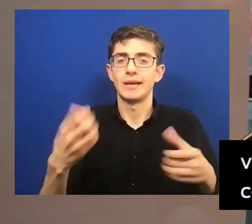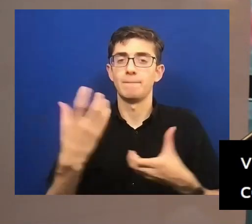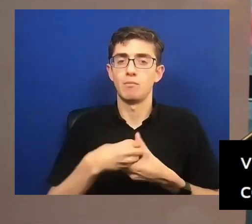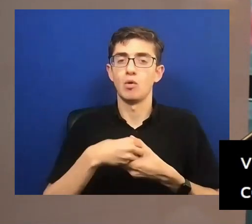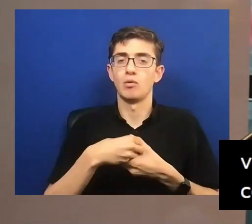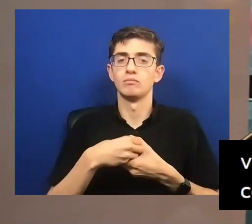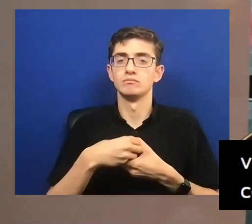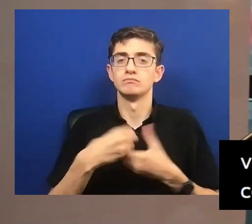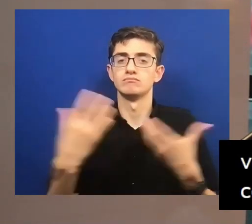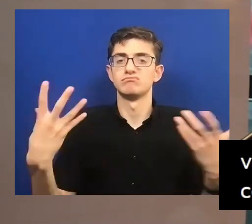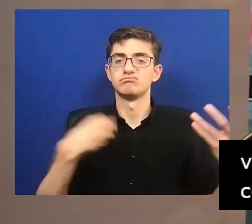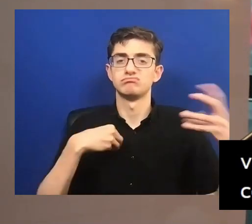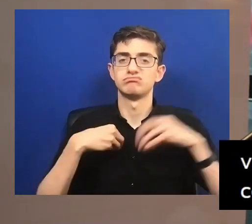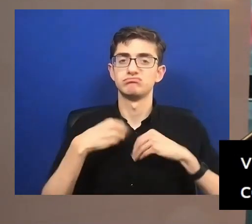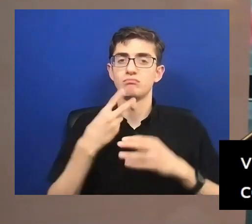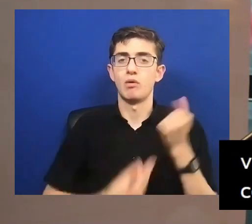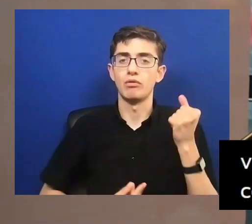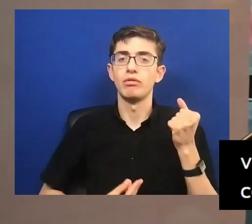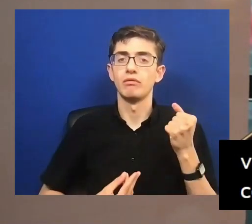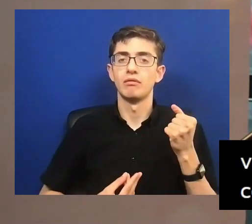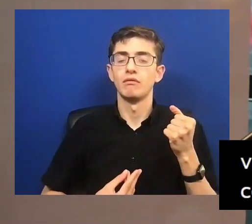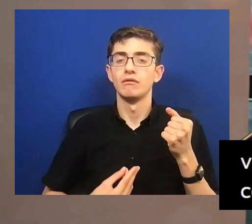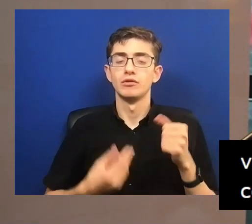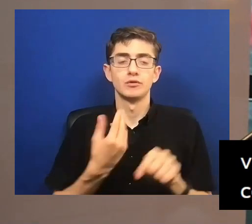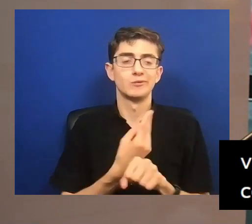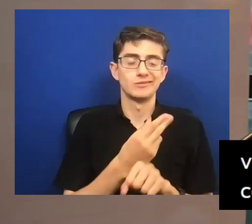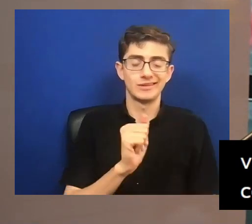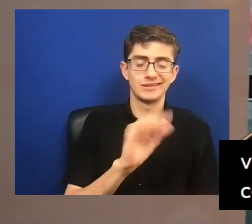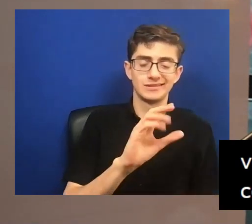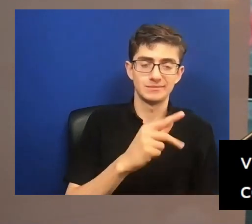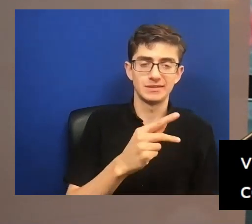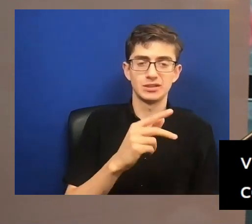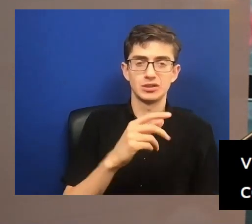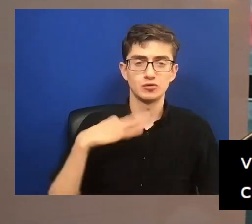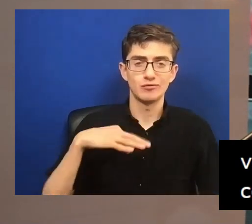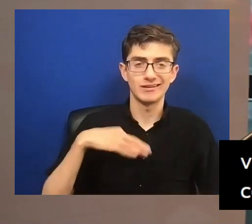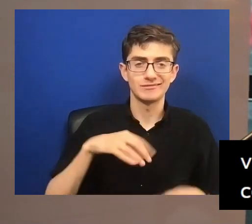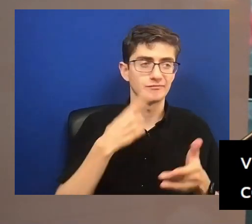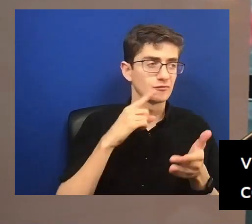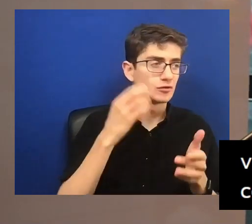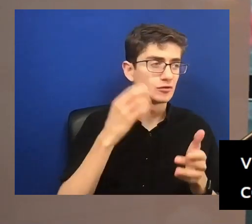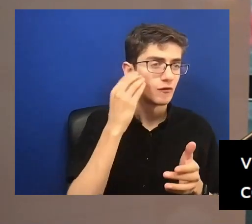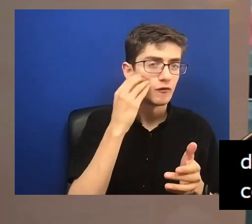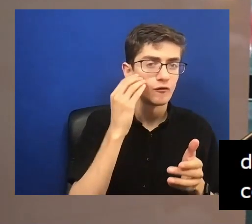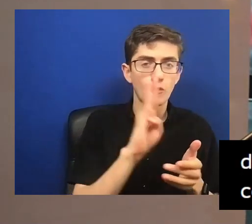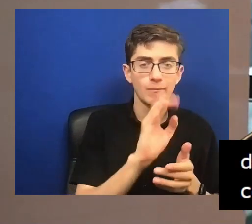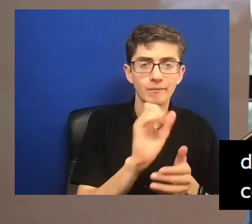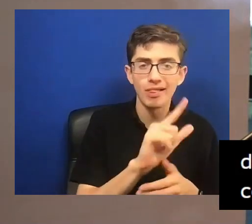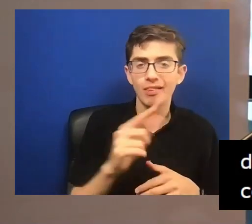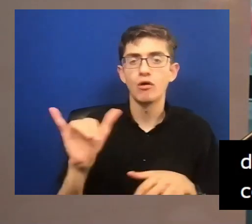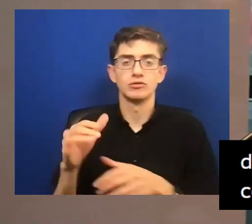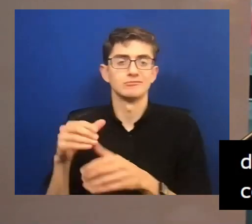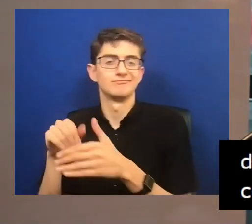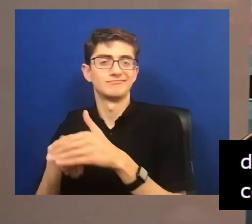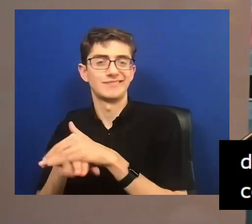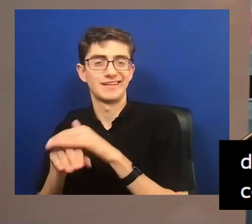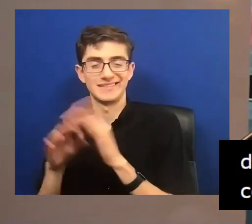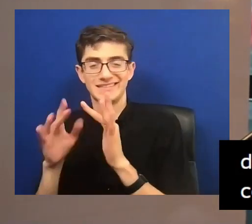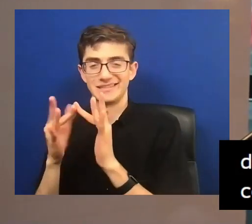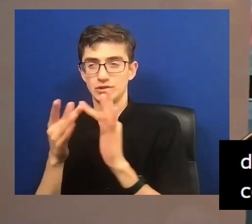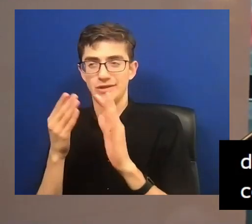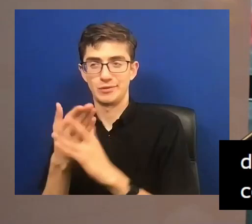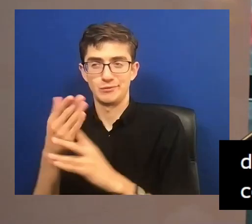ACP credit towards their cell phone bill. This ensures that hundreds of thousands of New Yorkers don't have to make an either-or